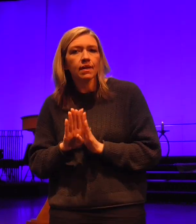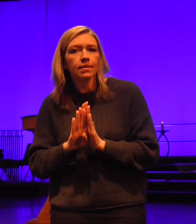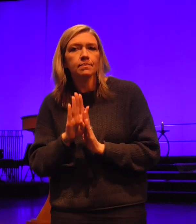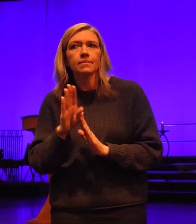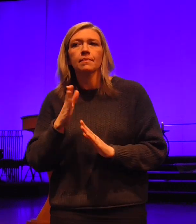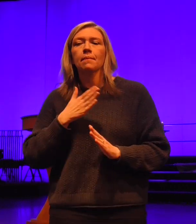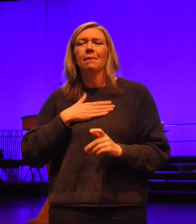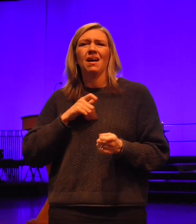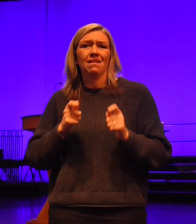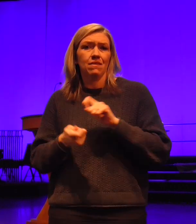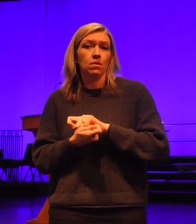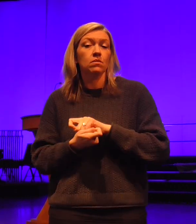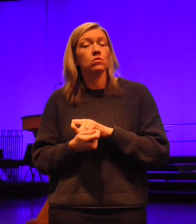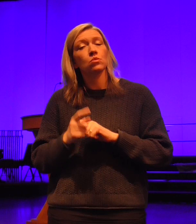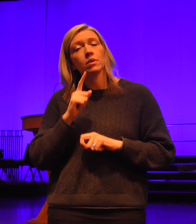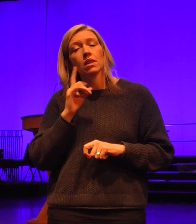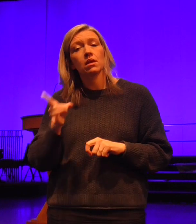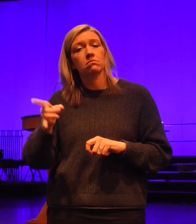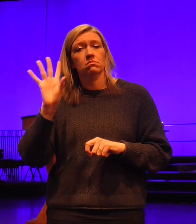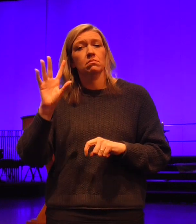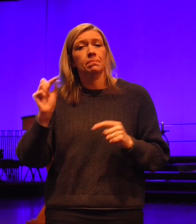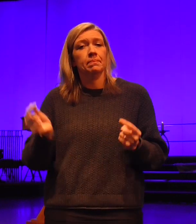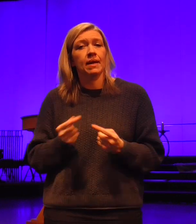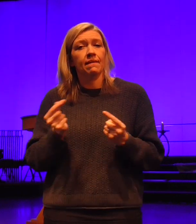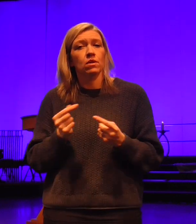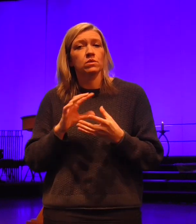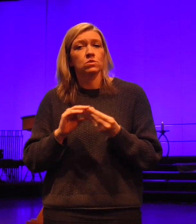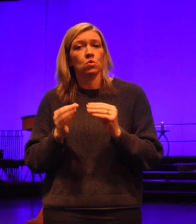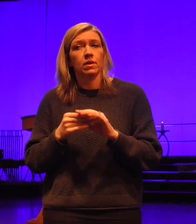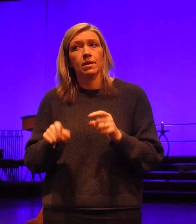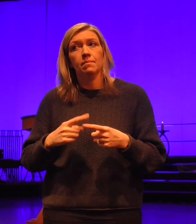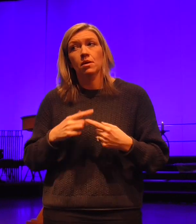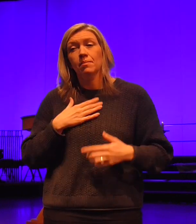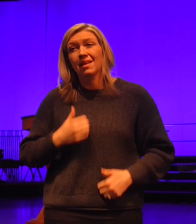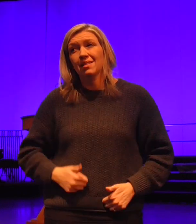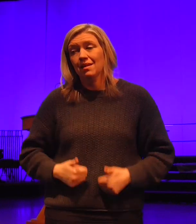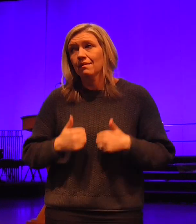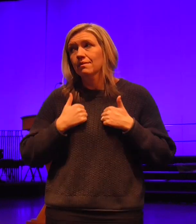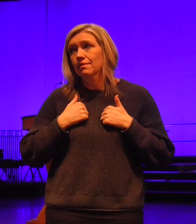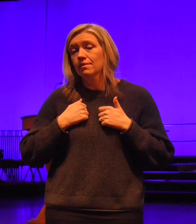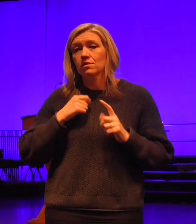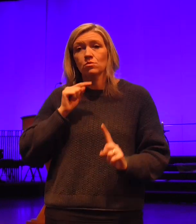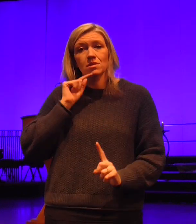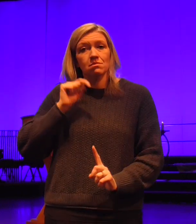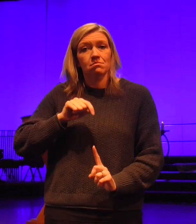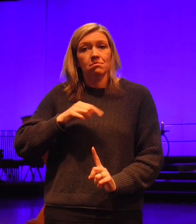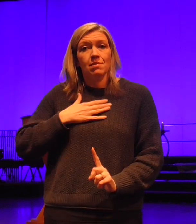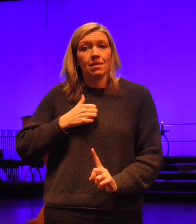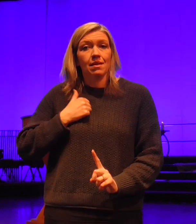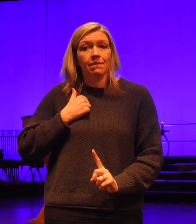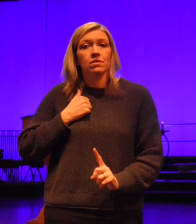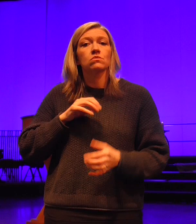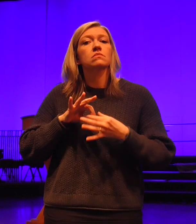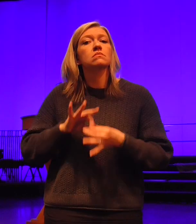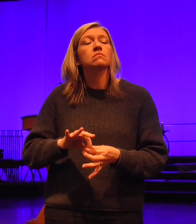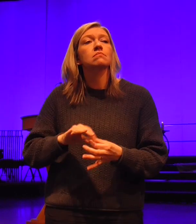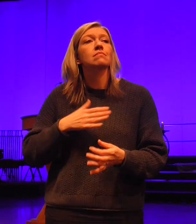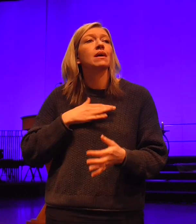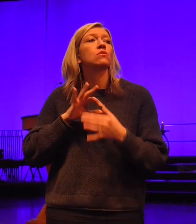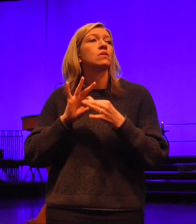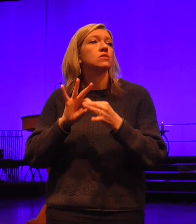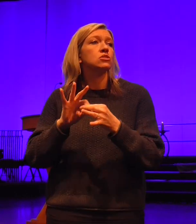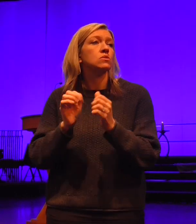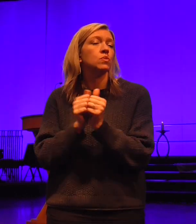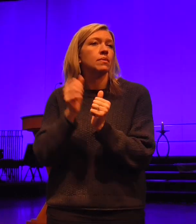one of the most painful stories of my life, in a story that's at the core of my life, and it has to do with my relationship with my